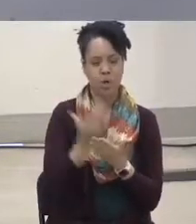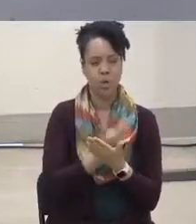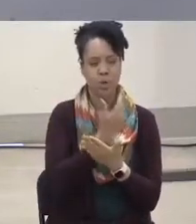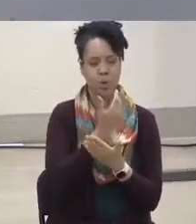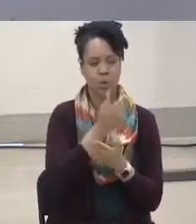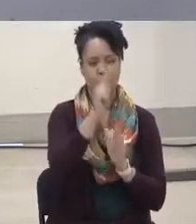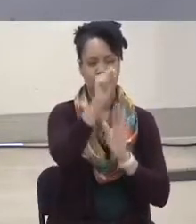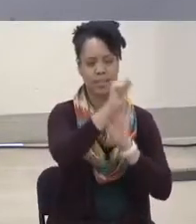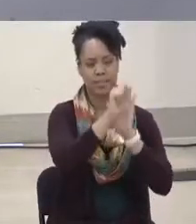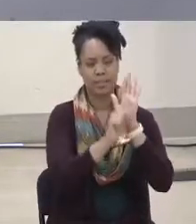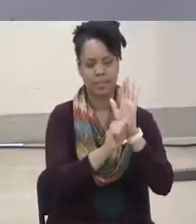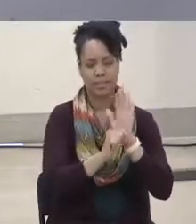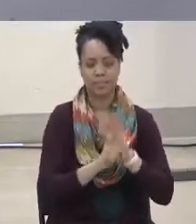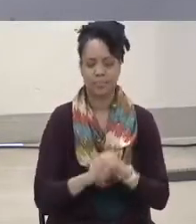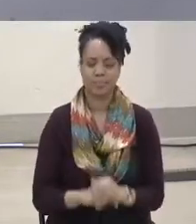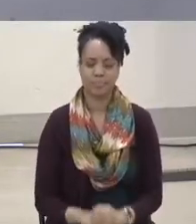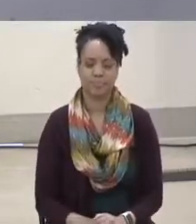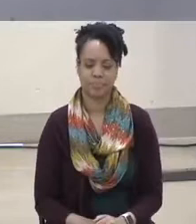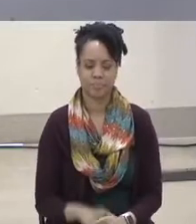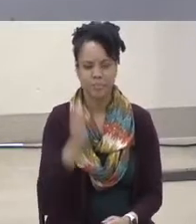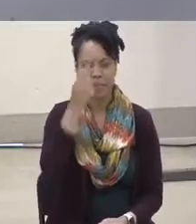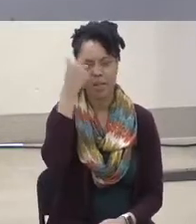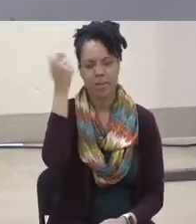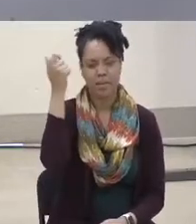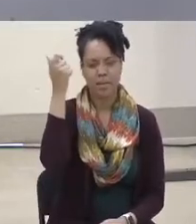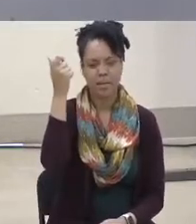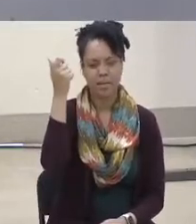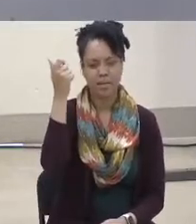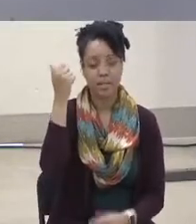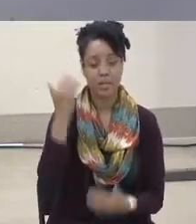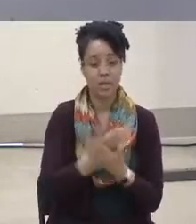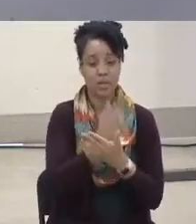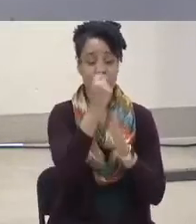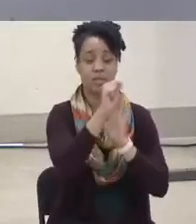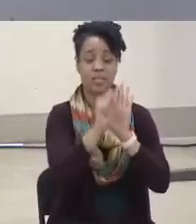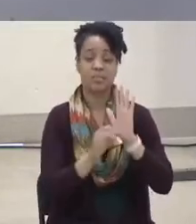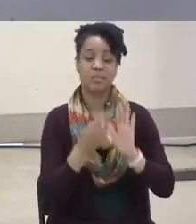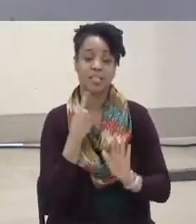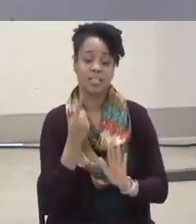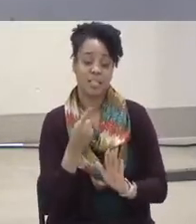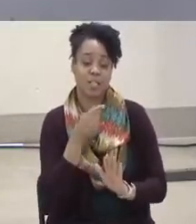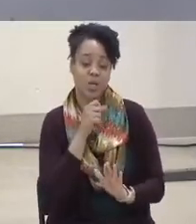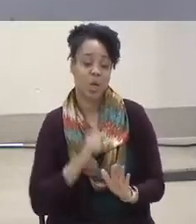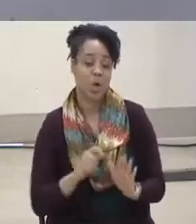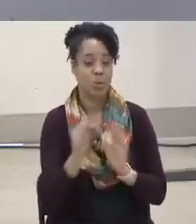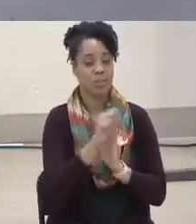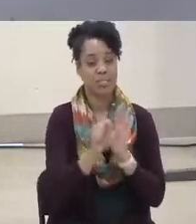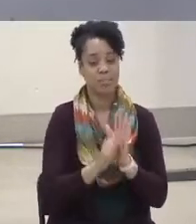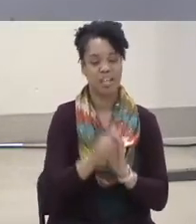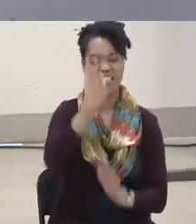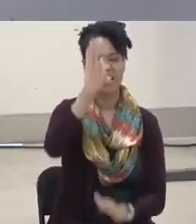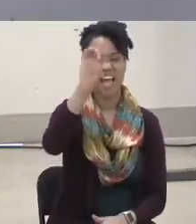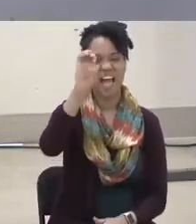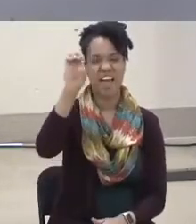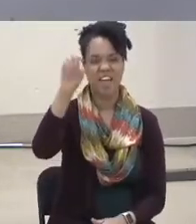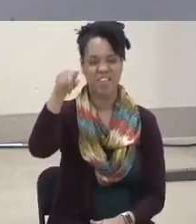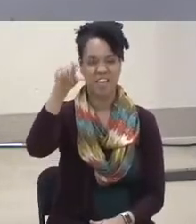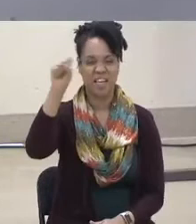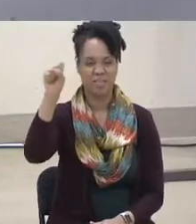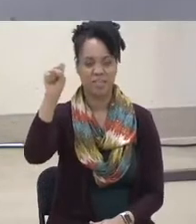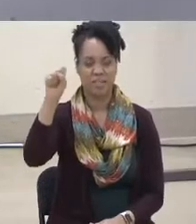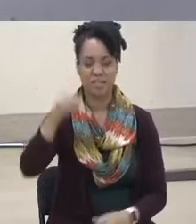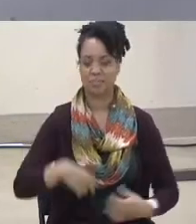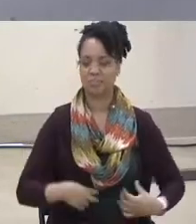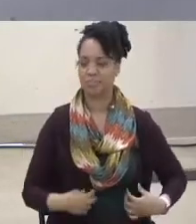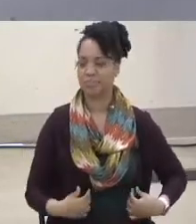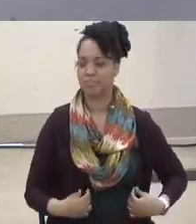Nuevo Testamento por unos segundos. because the New Testament says the Old Testament is feats, Porque el Nuevo Testamento dice que el